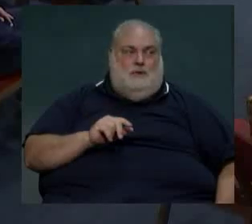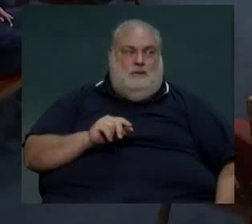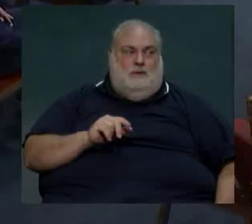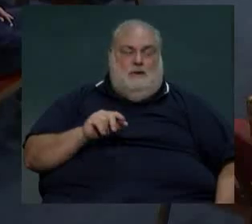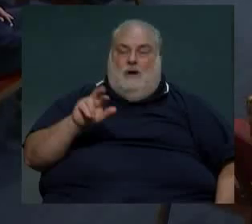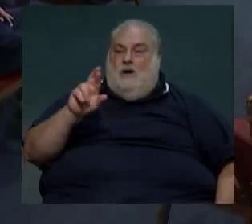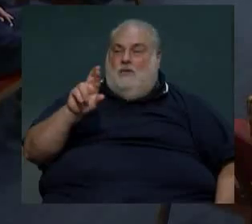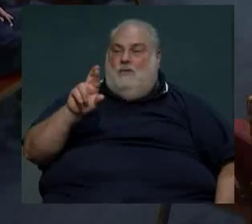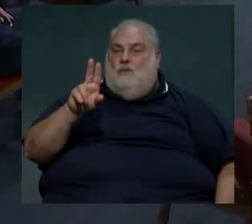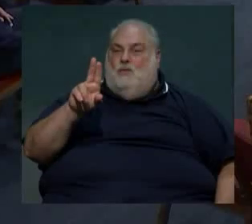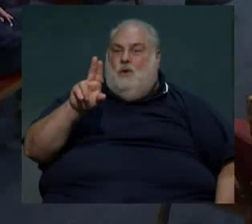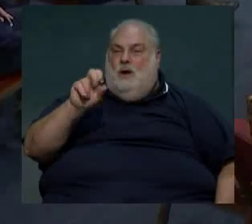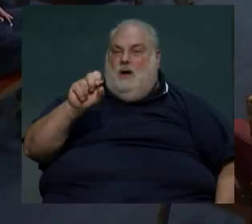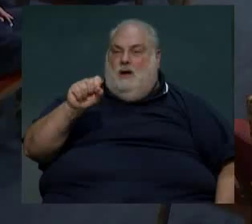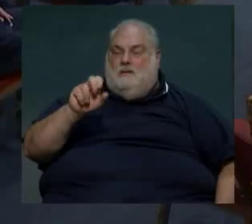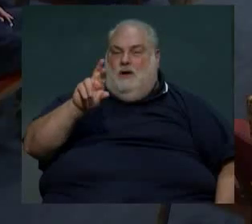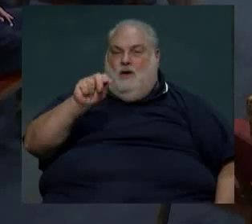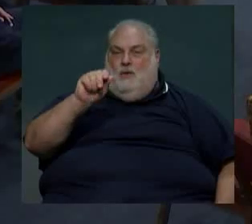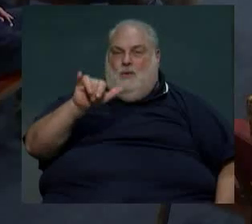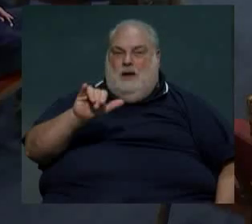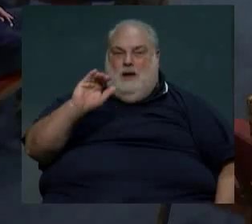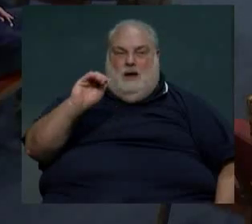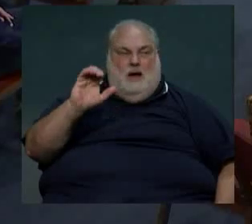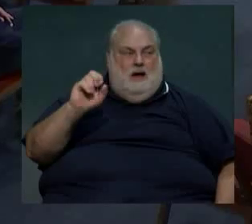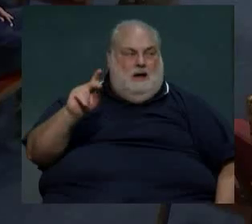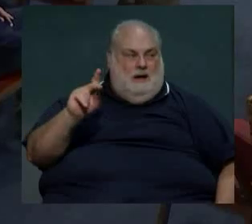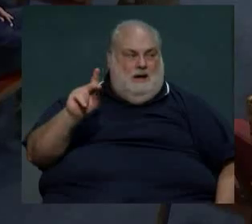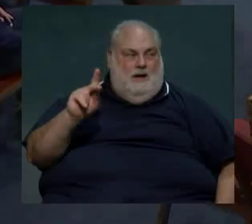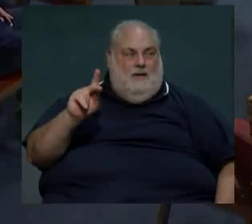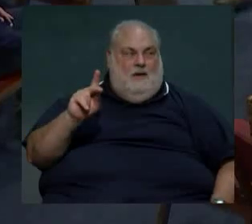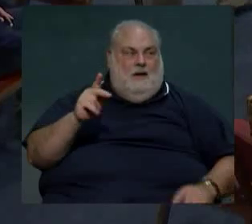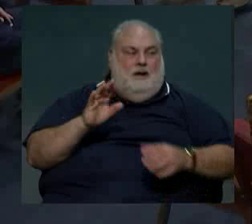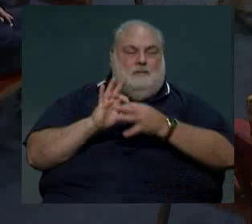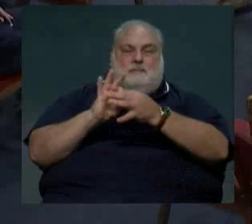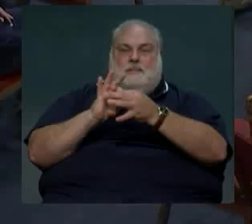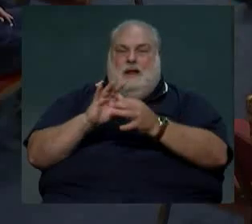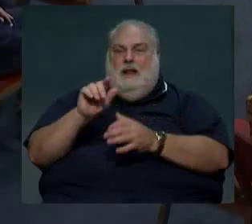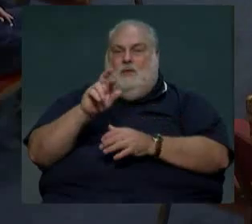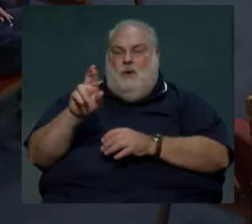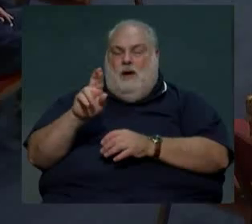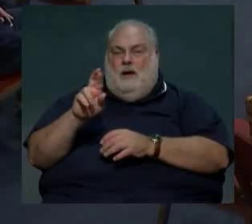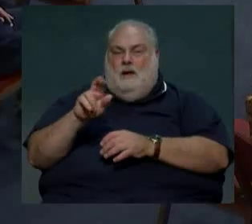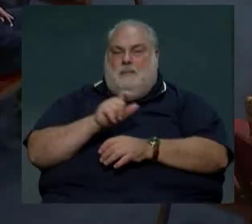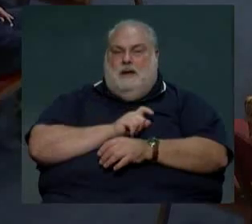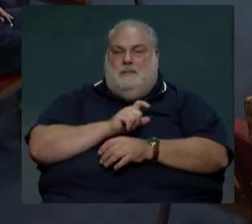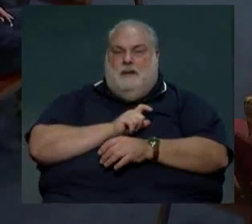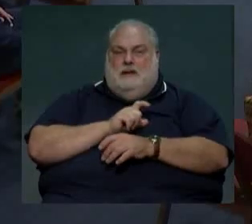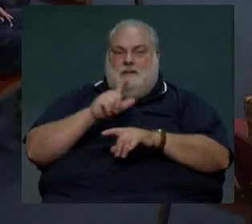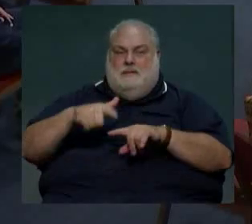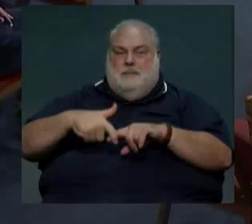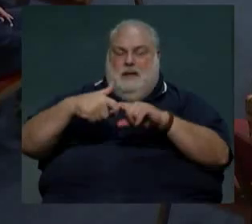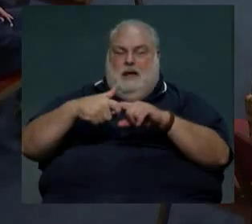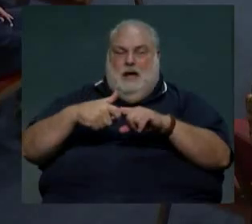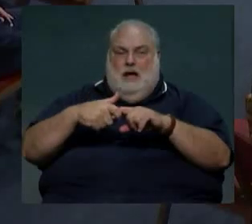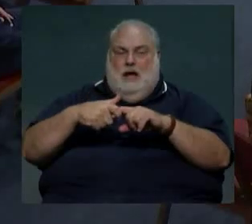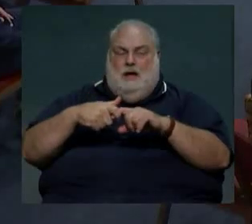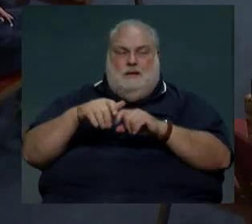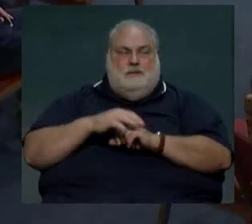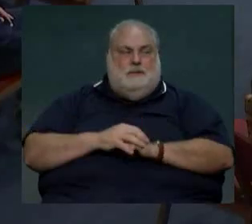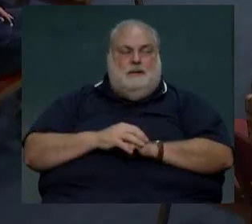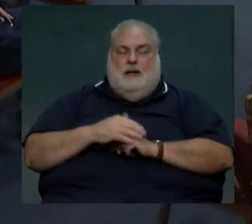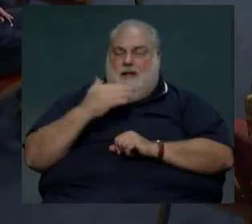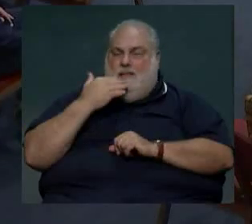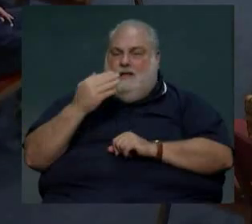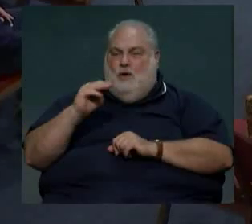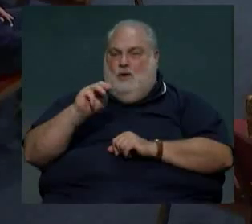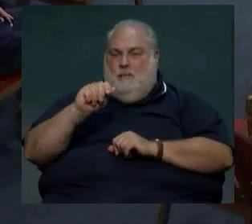Russ Raycop, and the specific topic is the Little Rock Police Department suspended officers and transparency. Thank you so much, Mr. Raycop. Thank you,